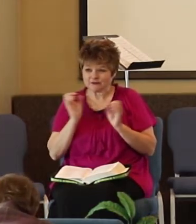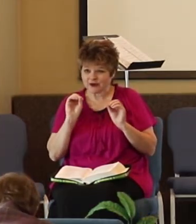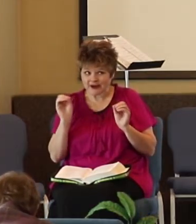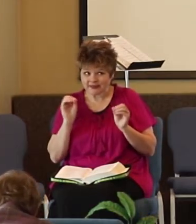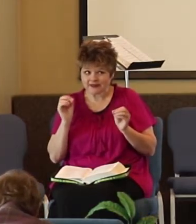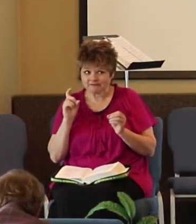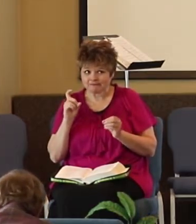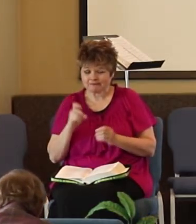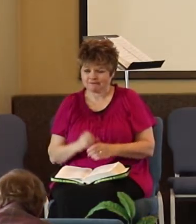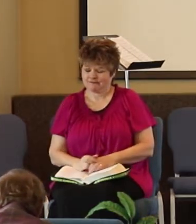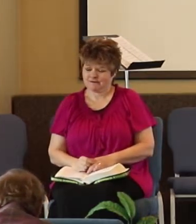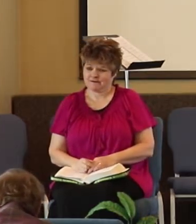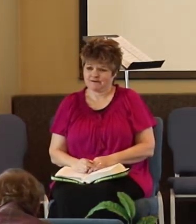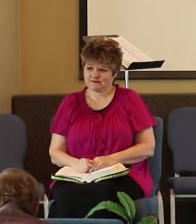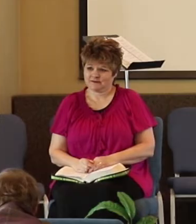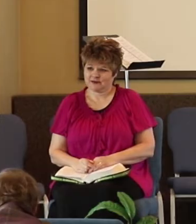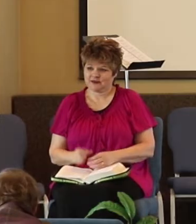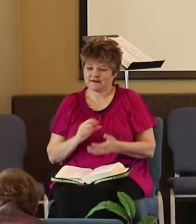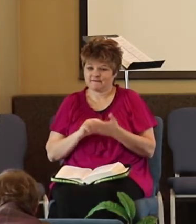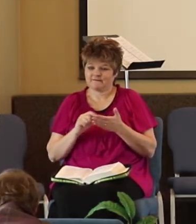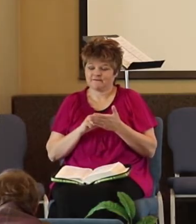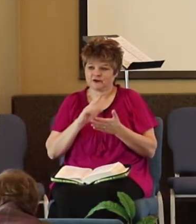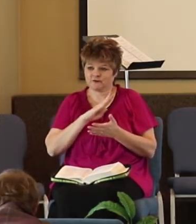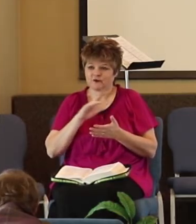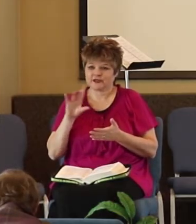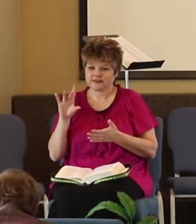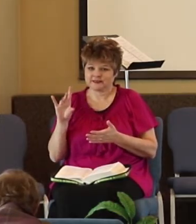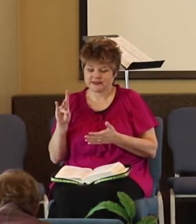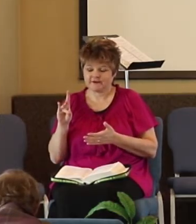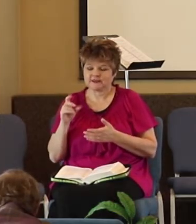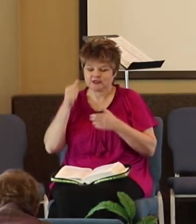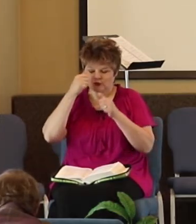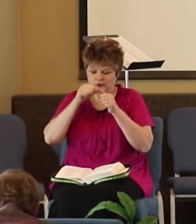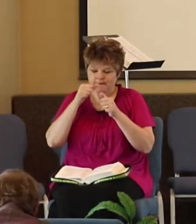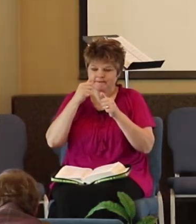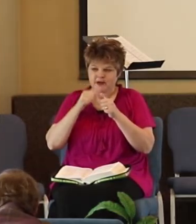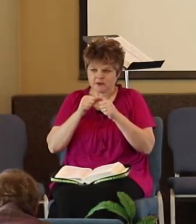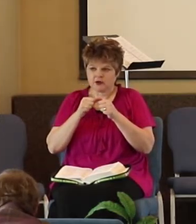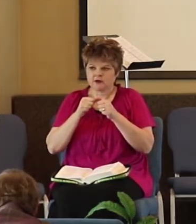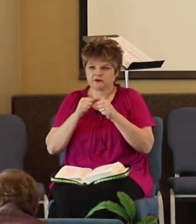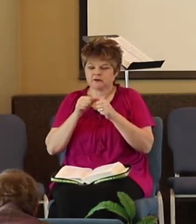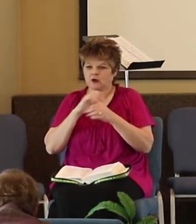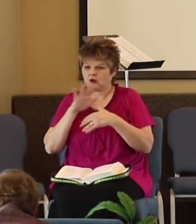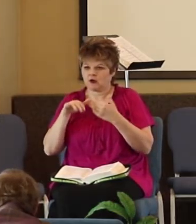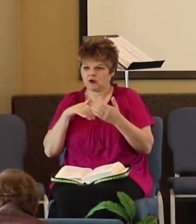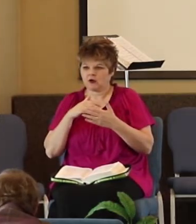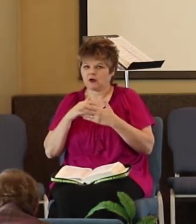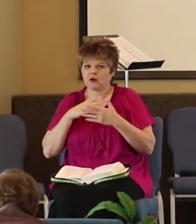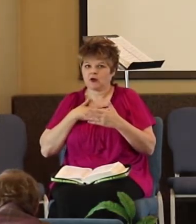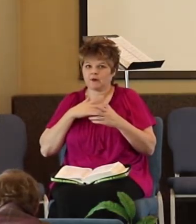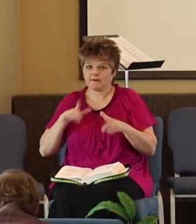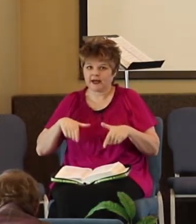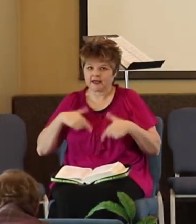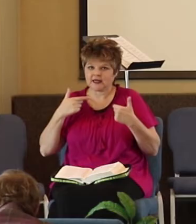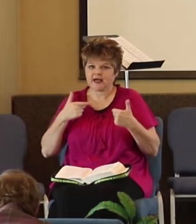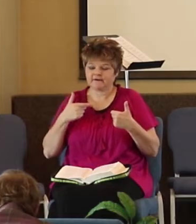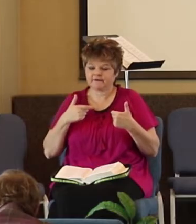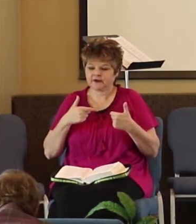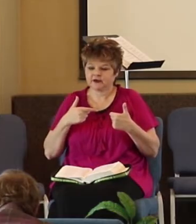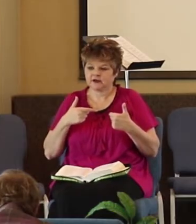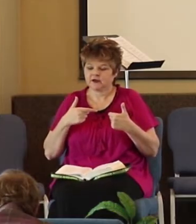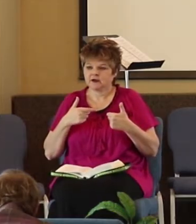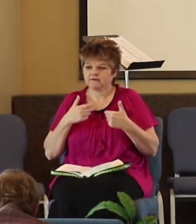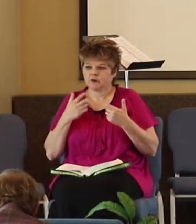nothing? Verse 47 of Psalm 89 says, remember what span my life is. For